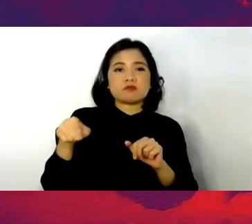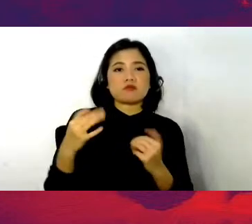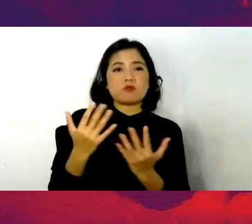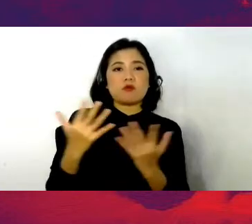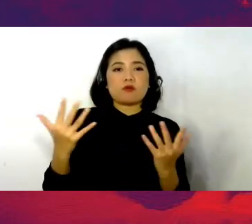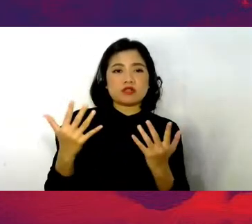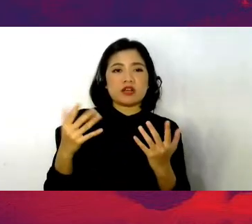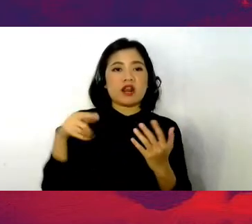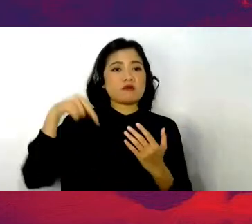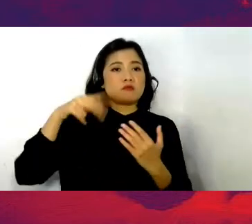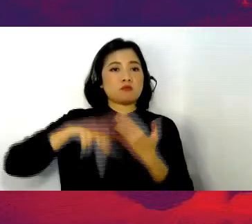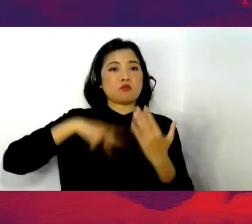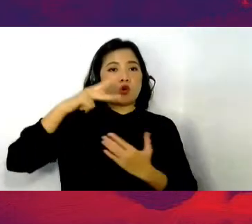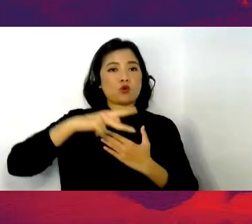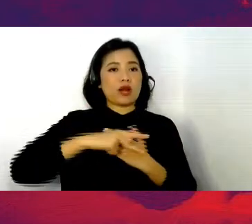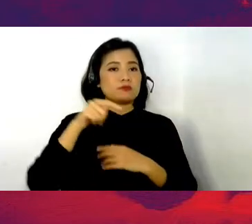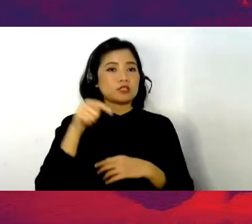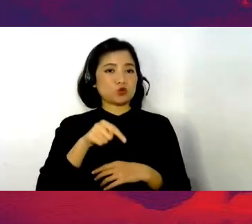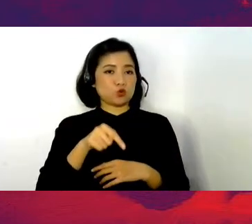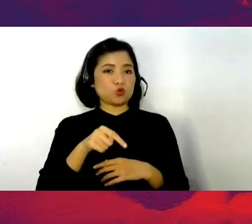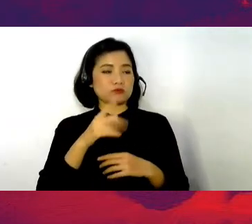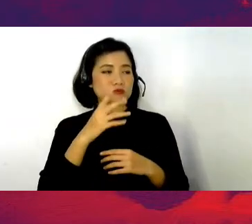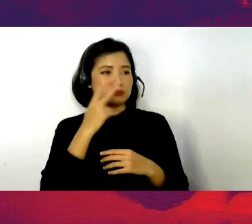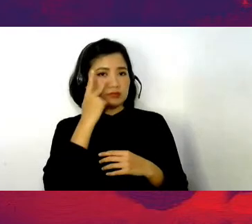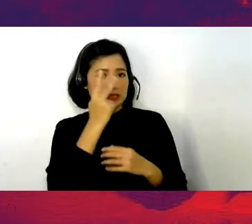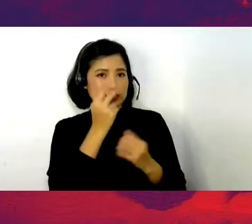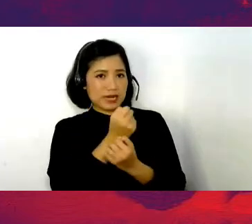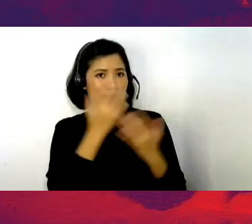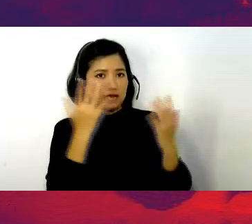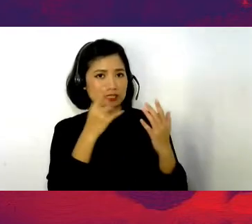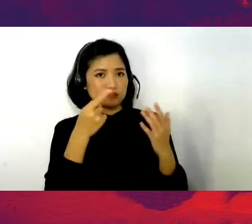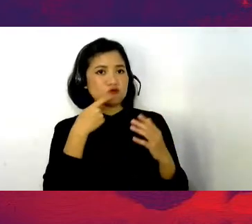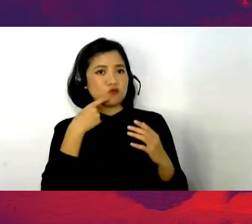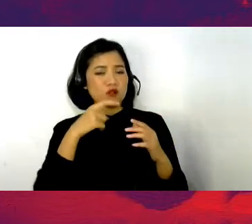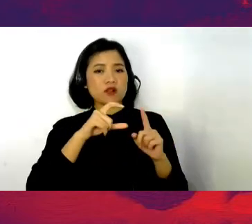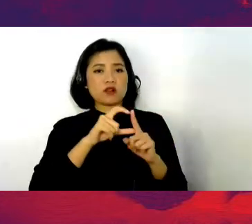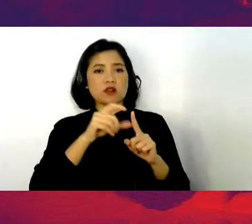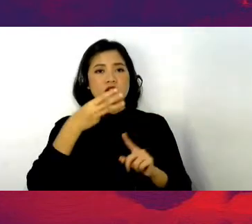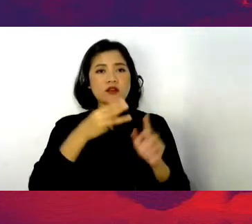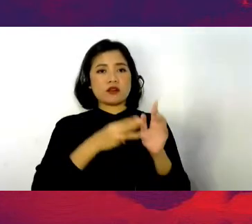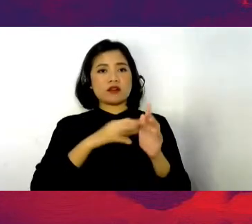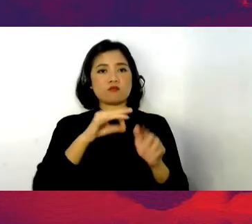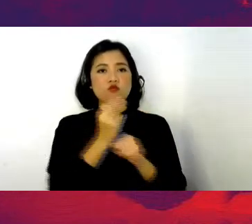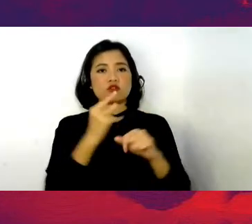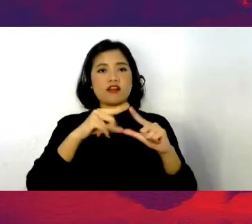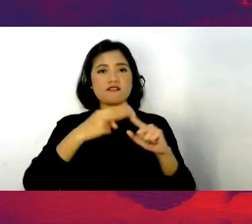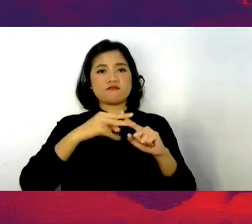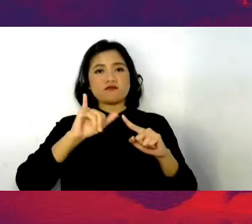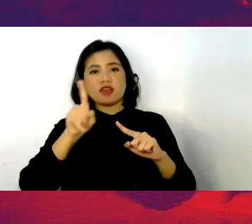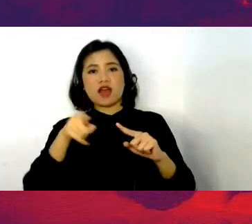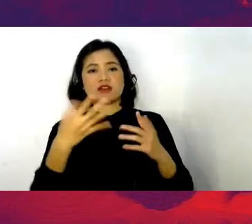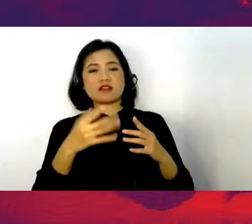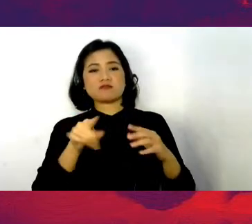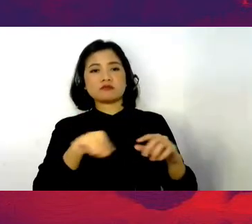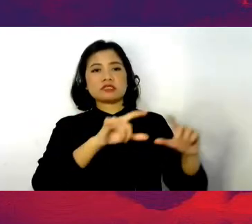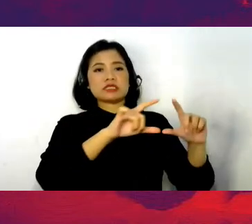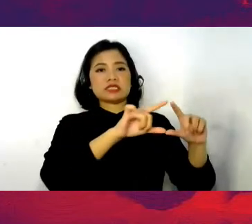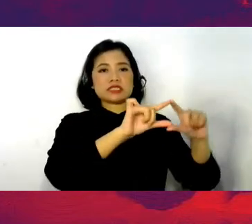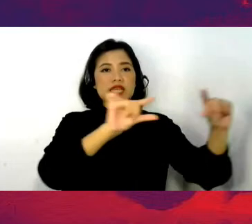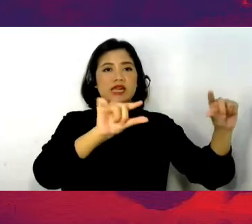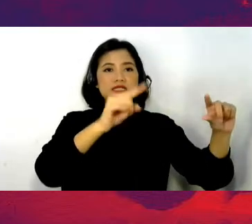program itself, we clearly look at it demographically from decile 1, decile 2, decile 3, up to at